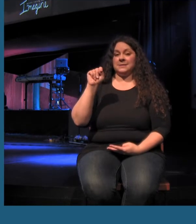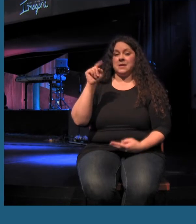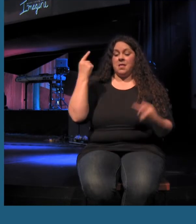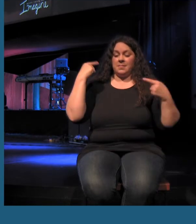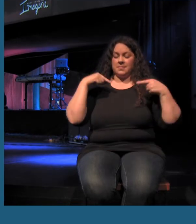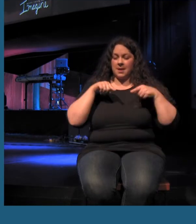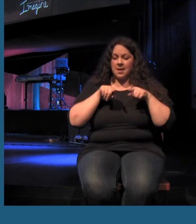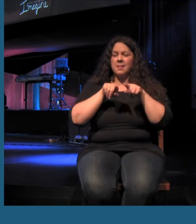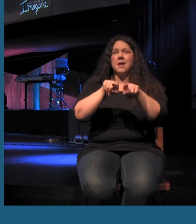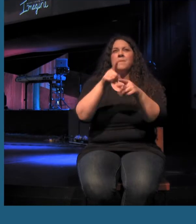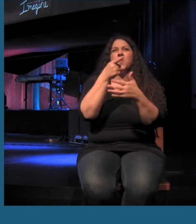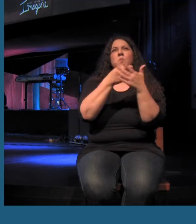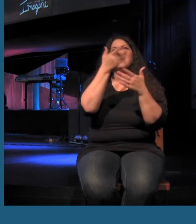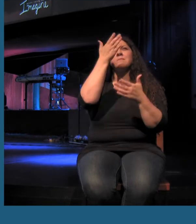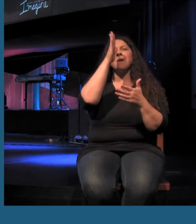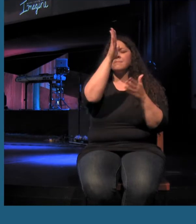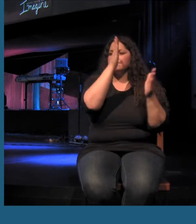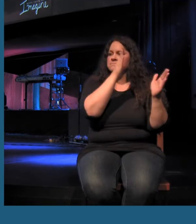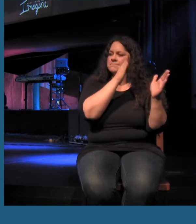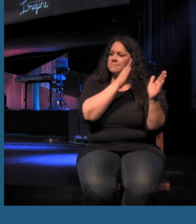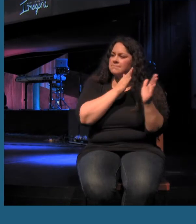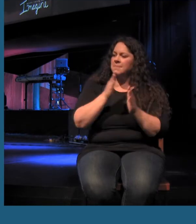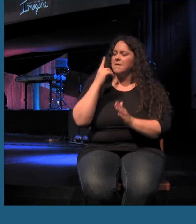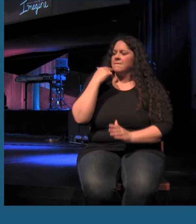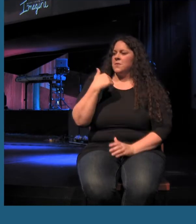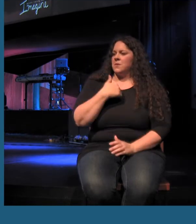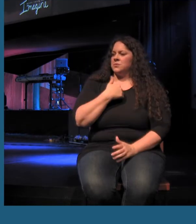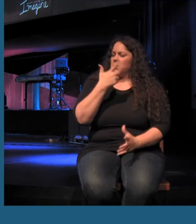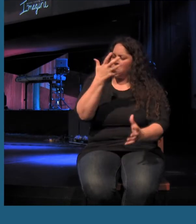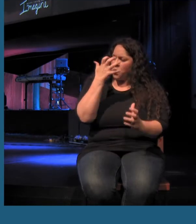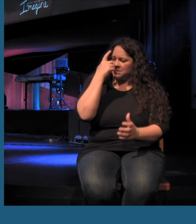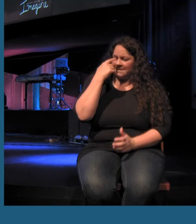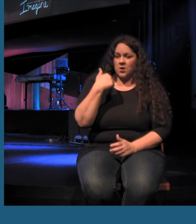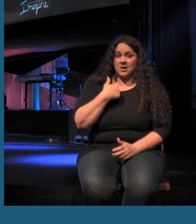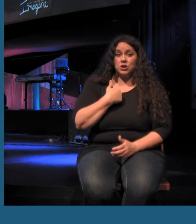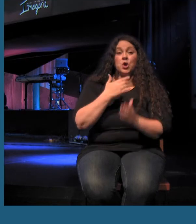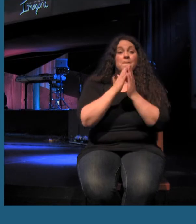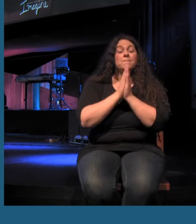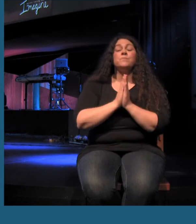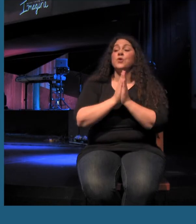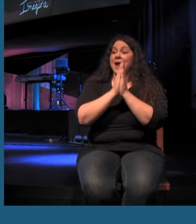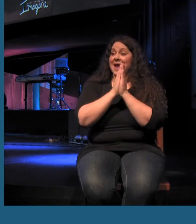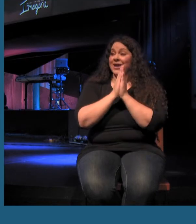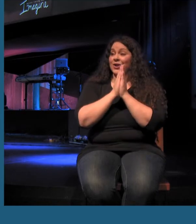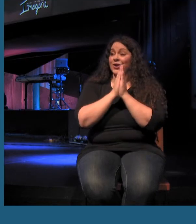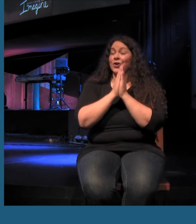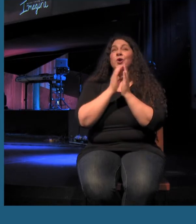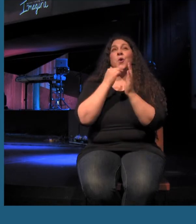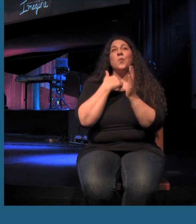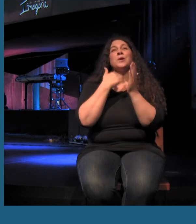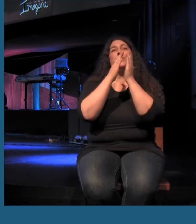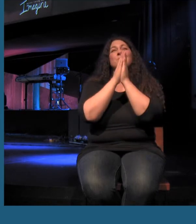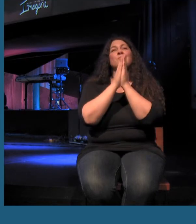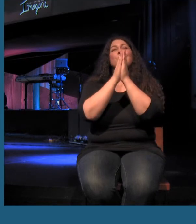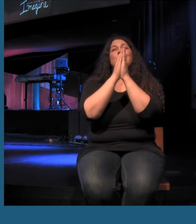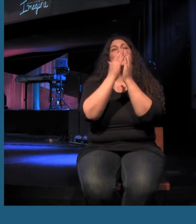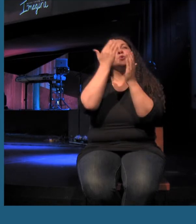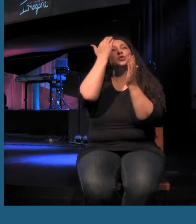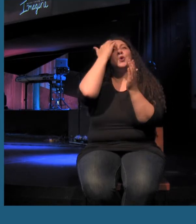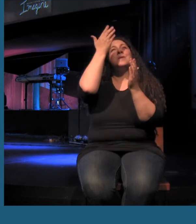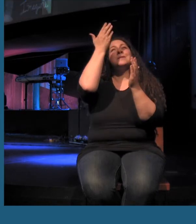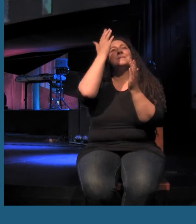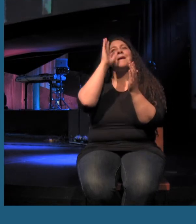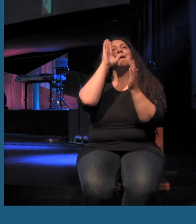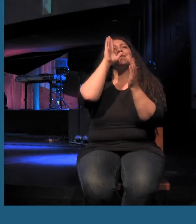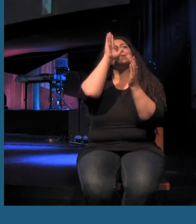Alignment with God. Prayer aligns our heart with God's will.